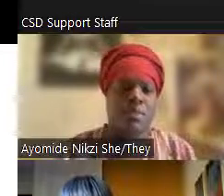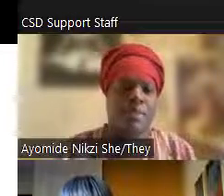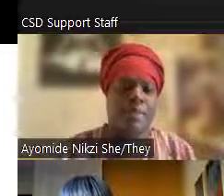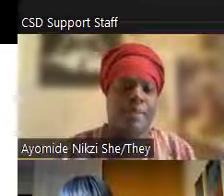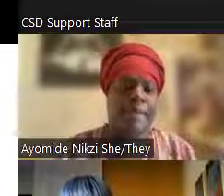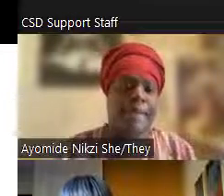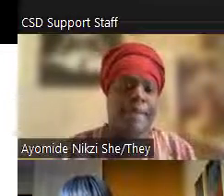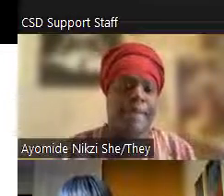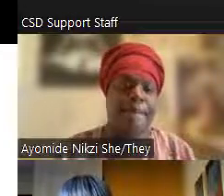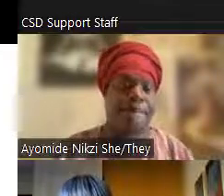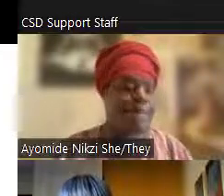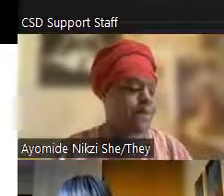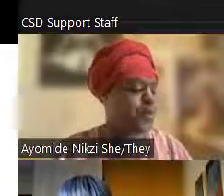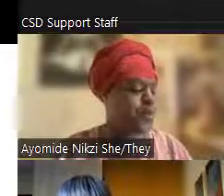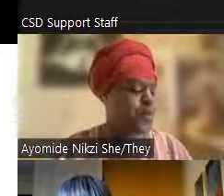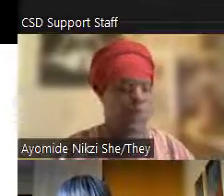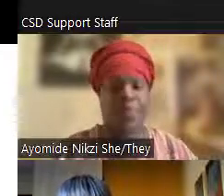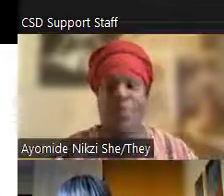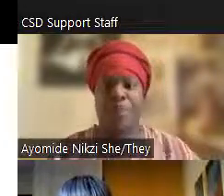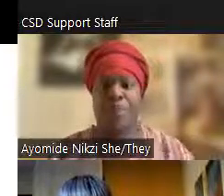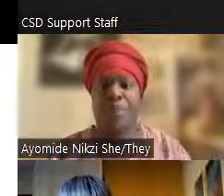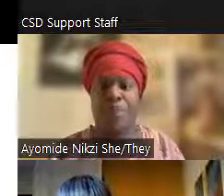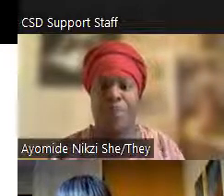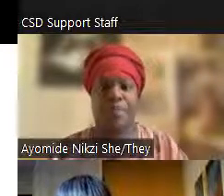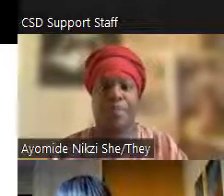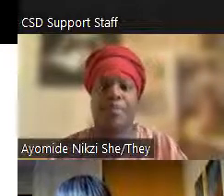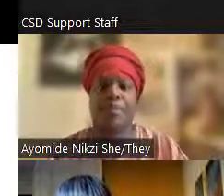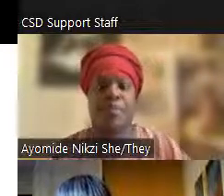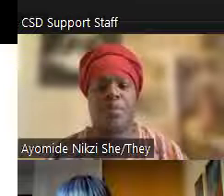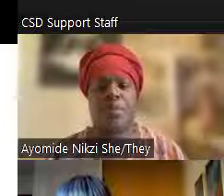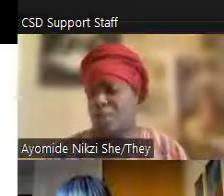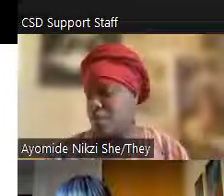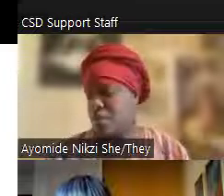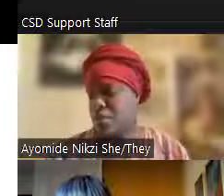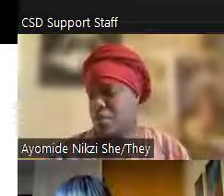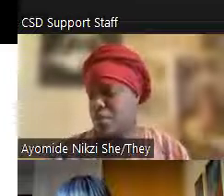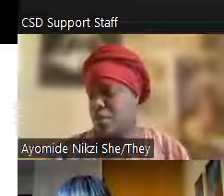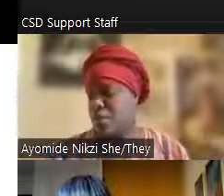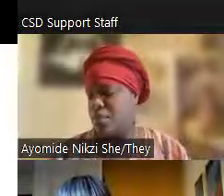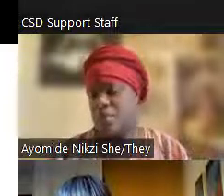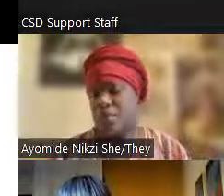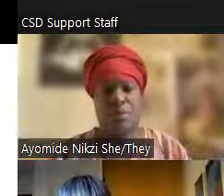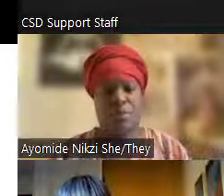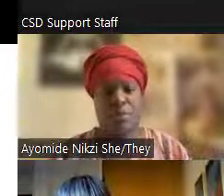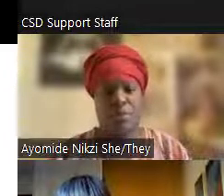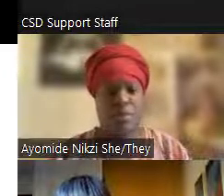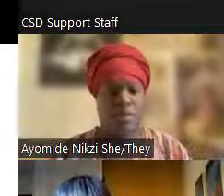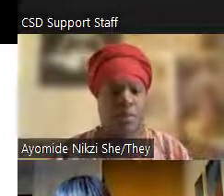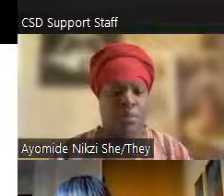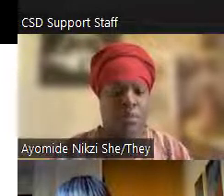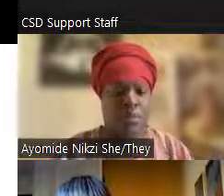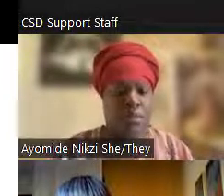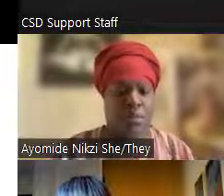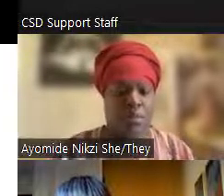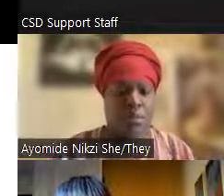Okay. Yes and amen. I am now done with general operating